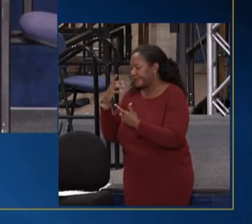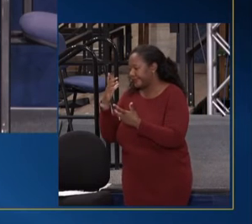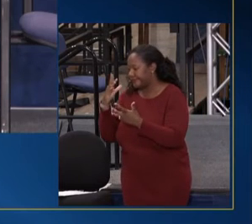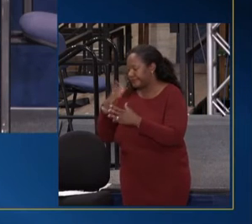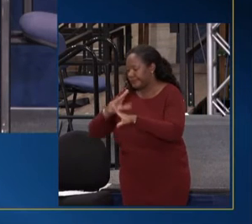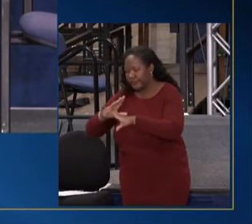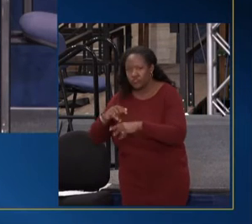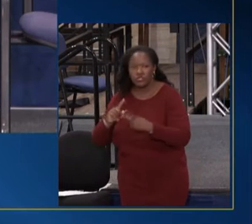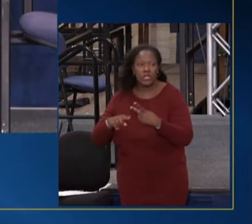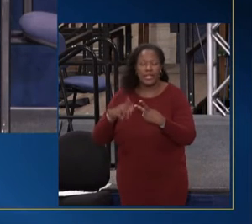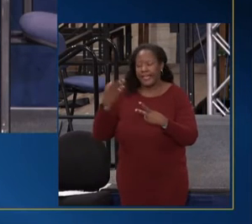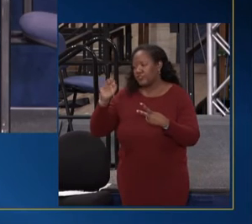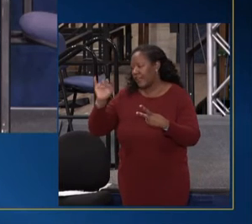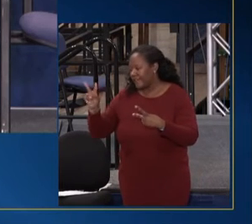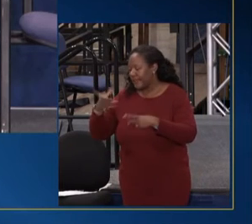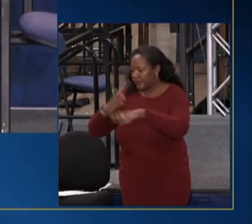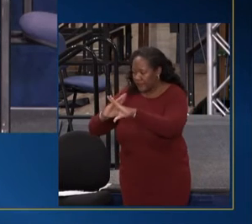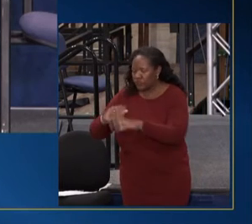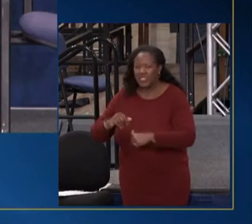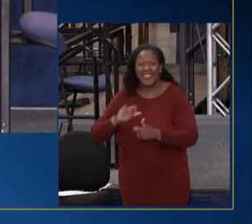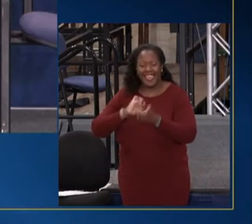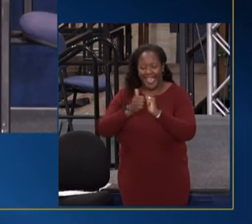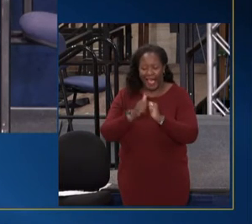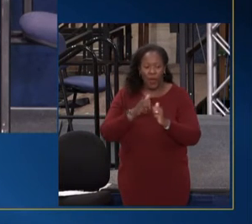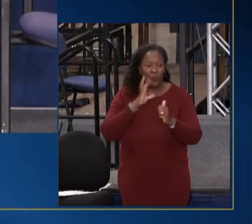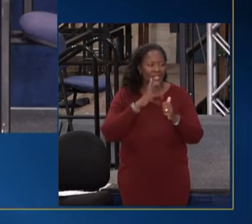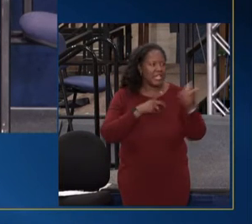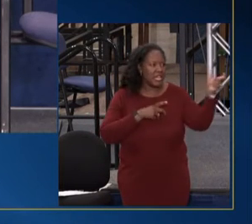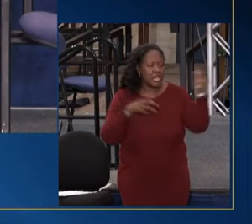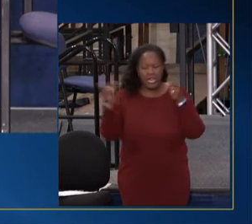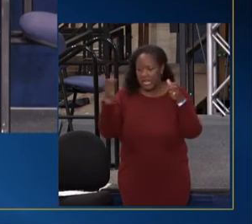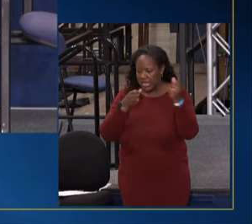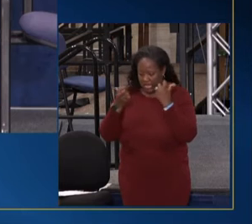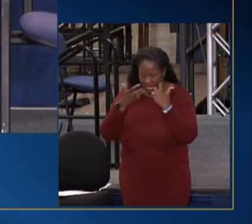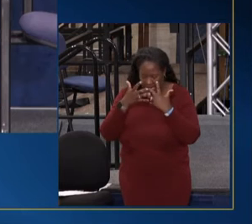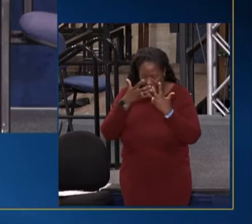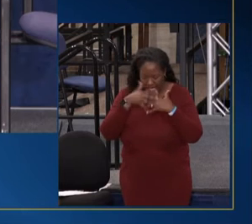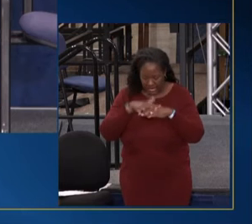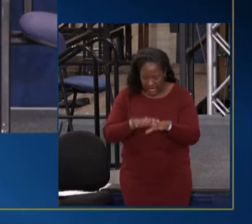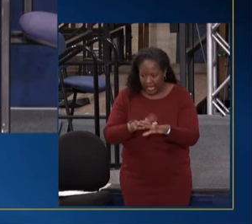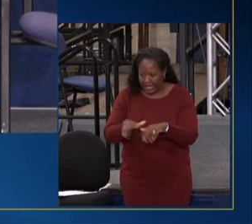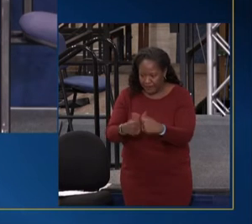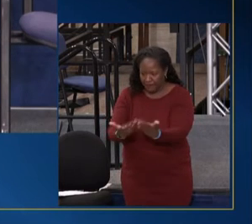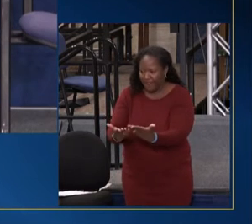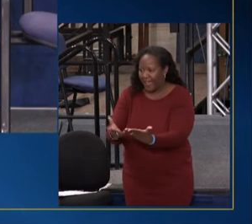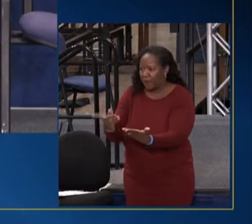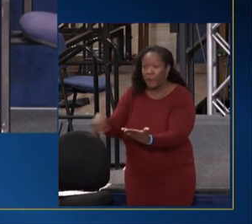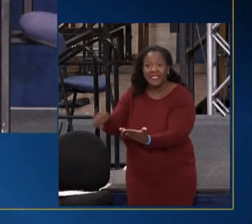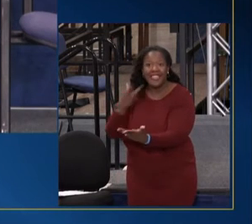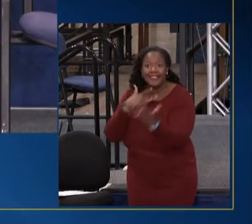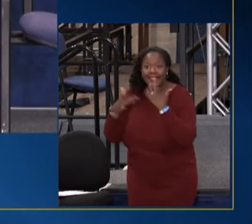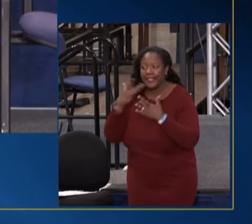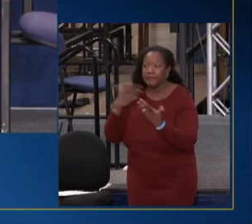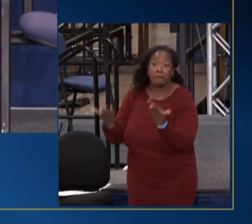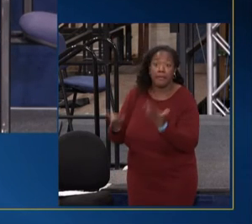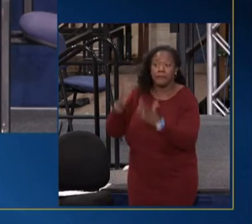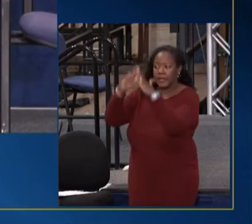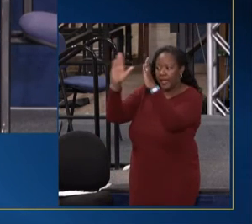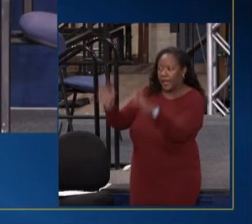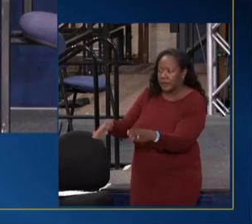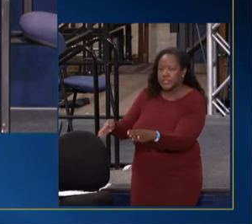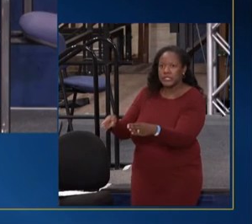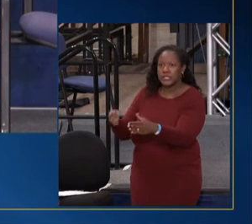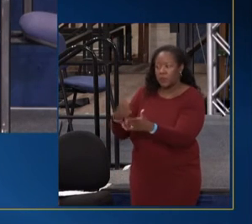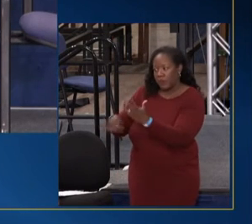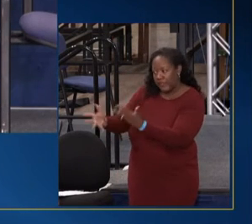prevention, how we can weave that together along with other things like housing to be able to deliver what people need and what they want as